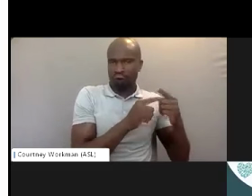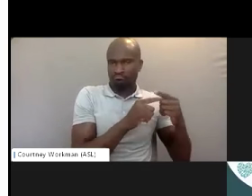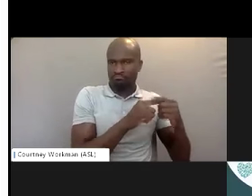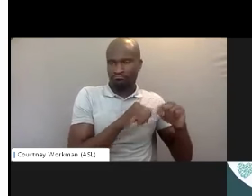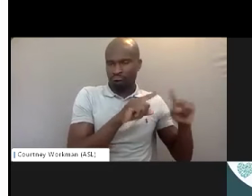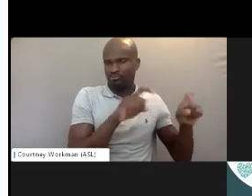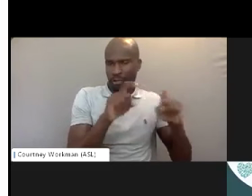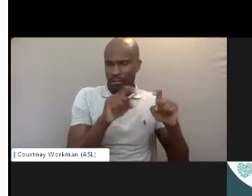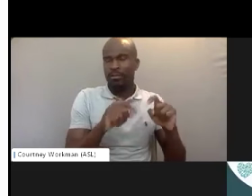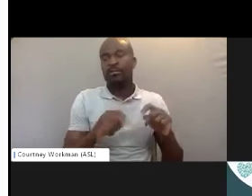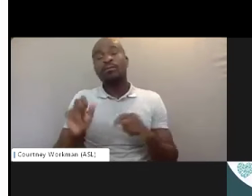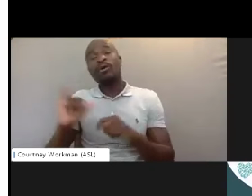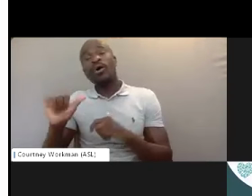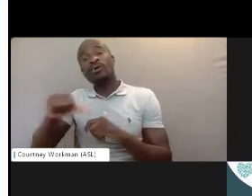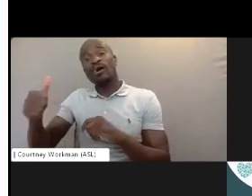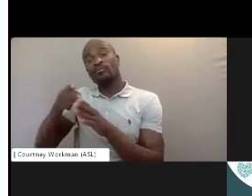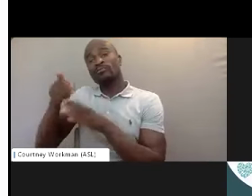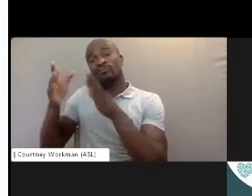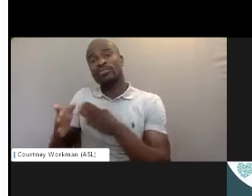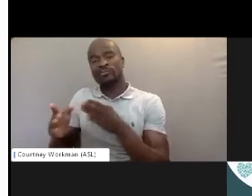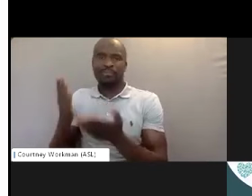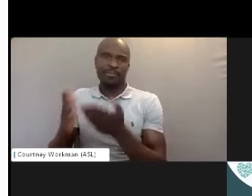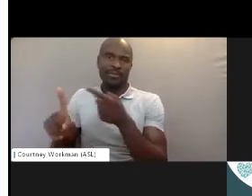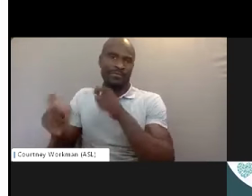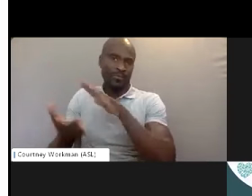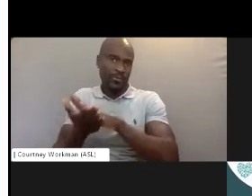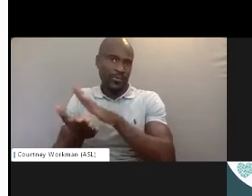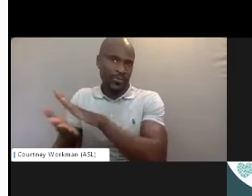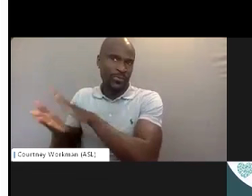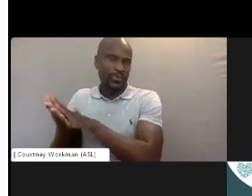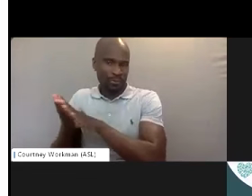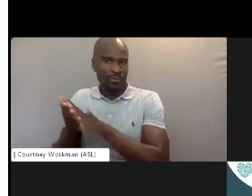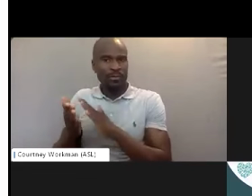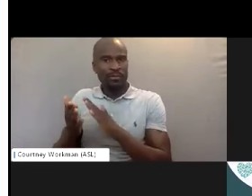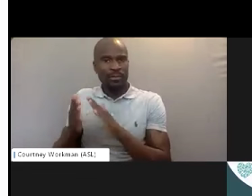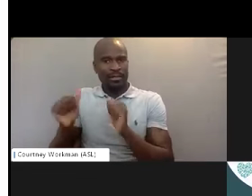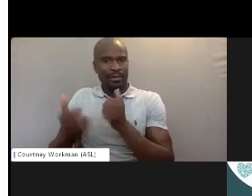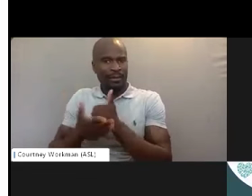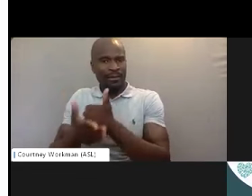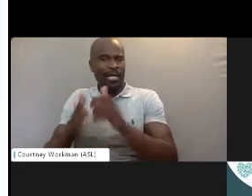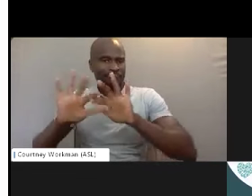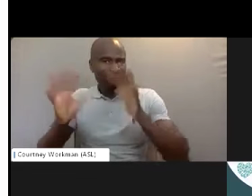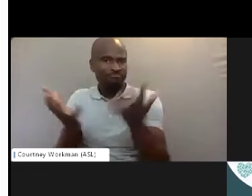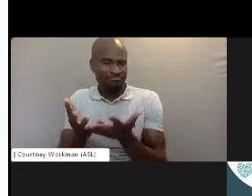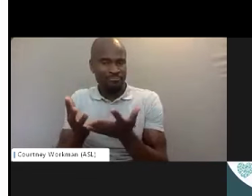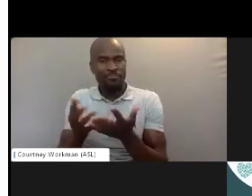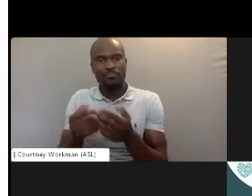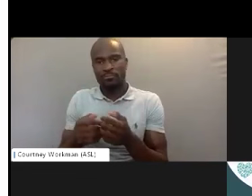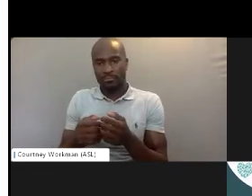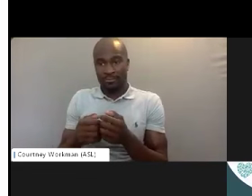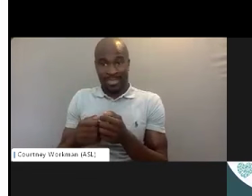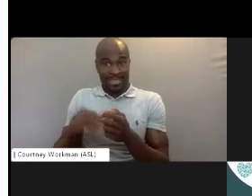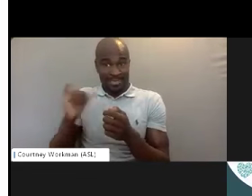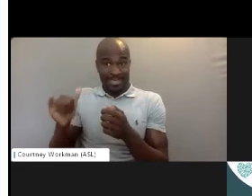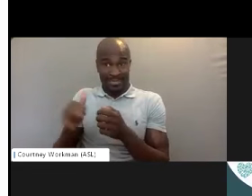assist with the healing of the entire mental and behavioral health response in a rural community that just might not be as available.